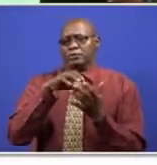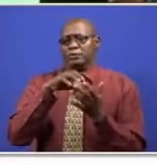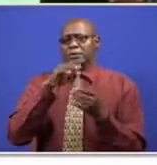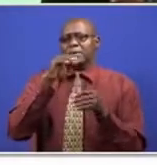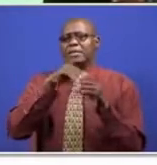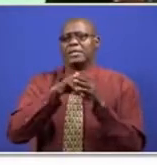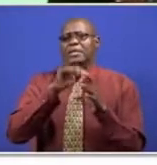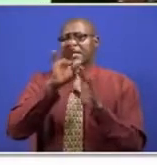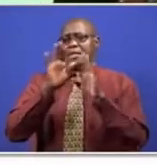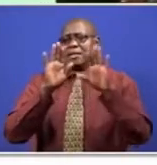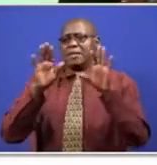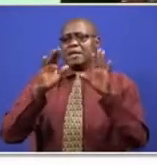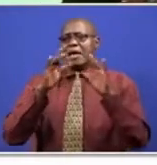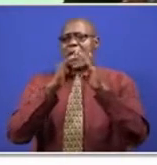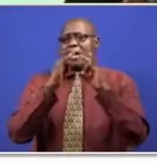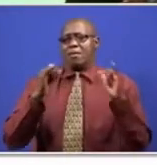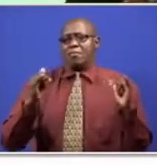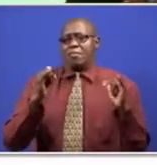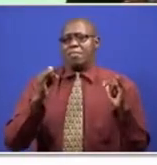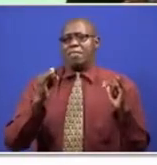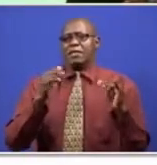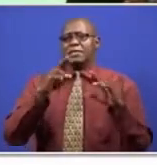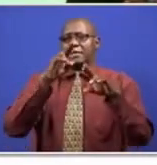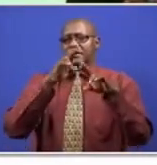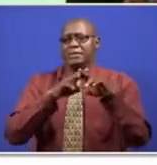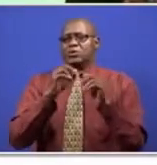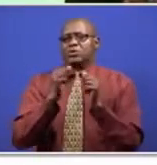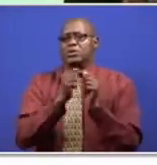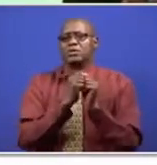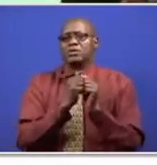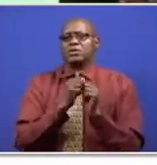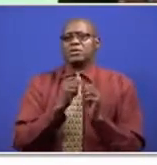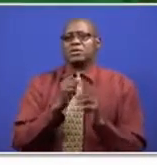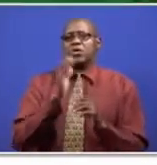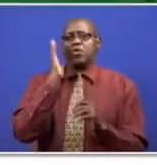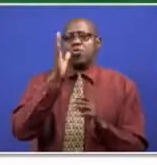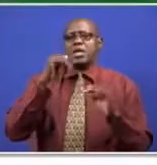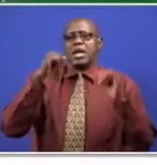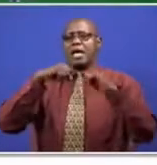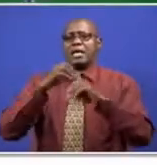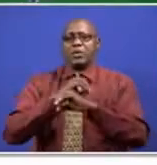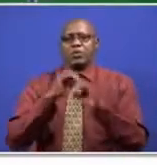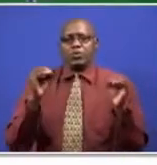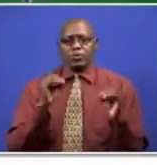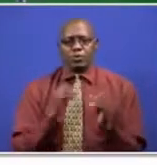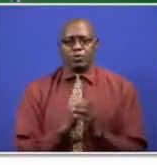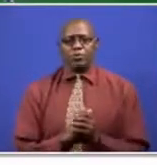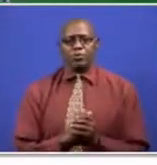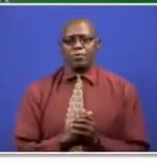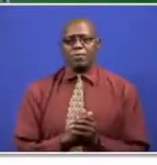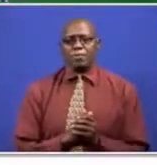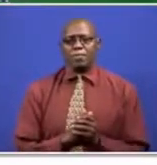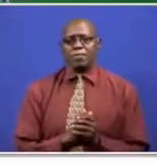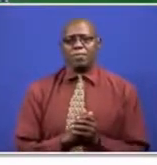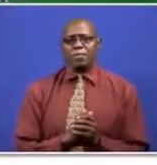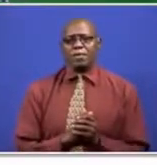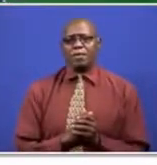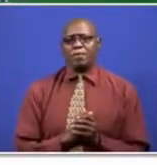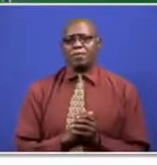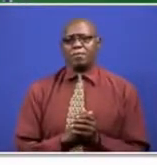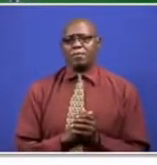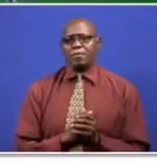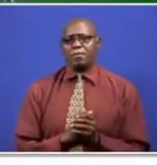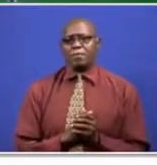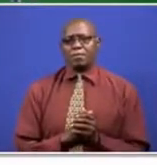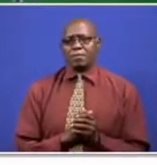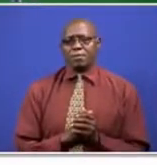in their camp. That when they sit together, they will not agree. We let God down by